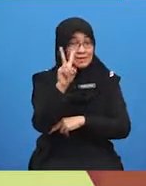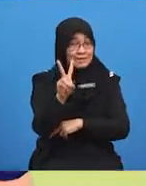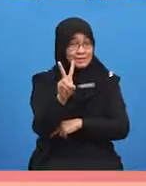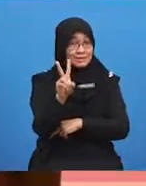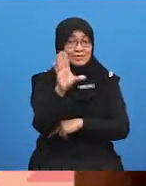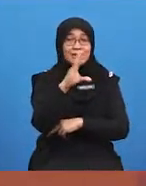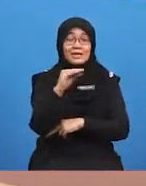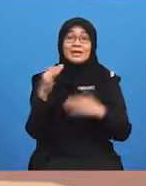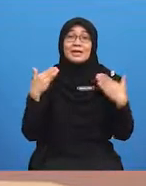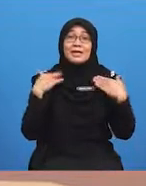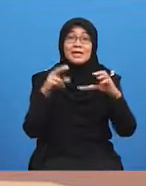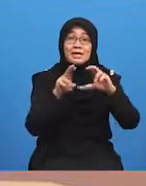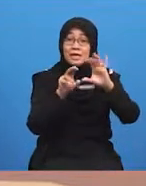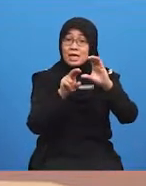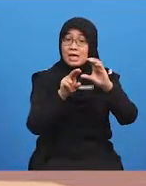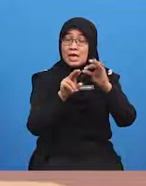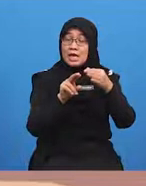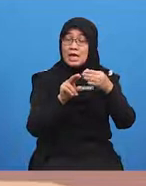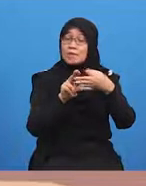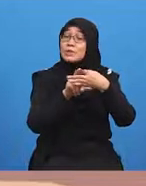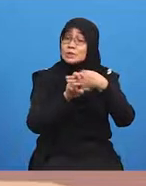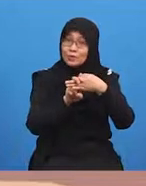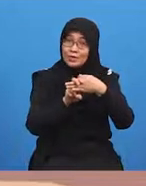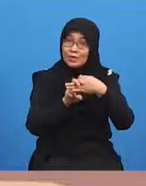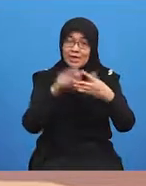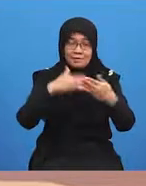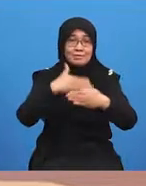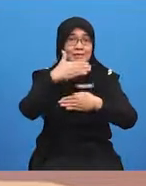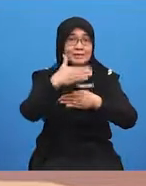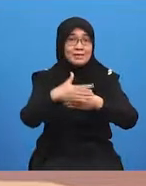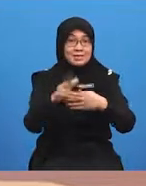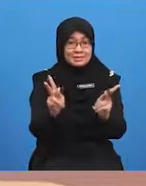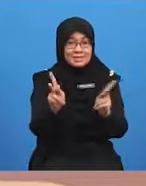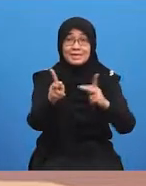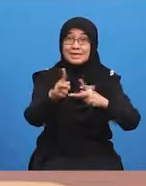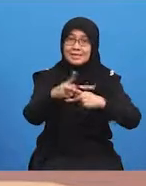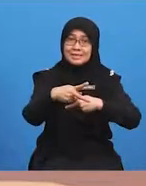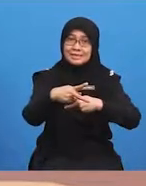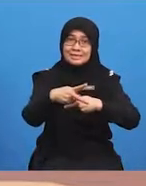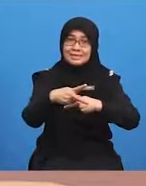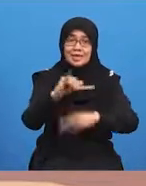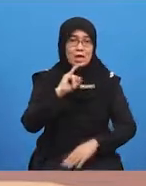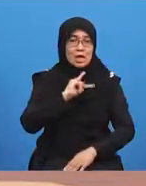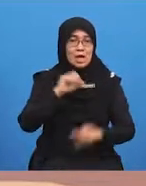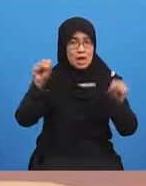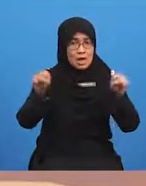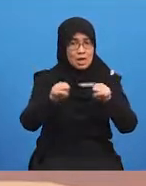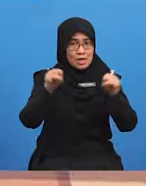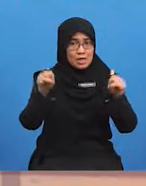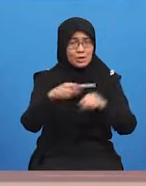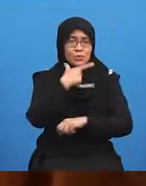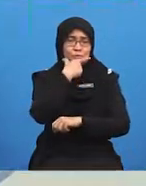room. Next to my living room is the kitchen. I cook delicious food in my